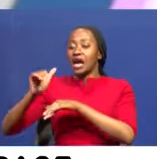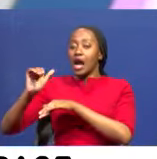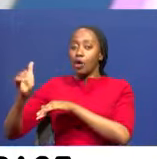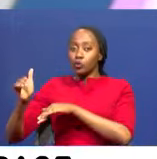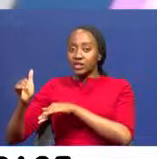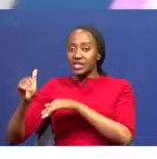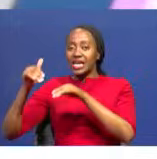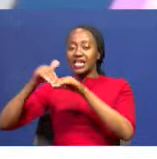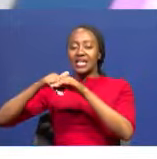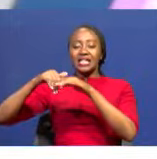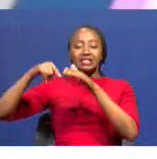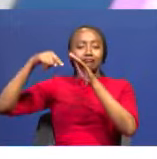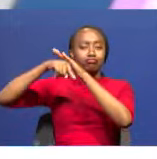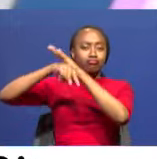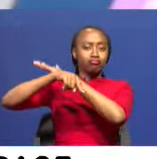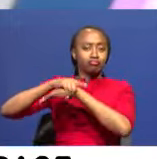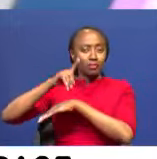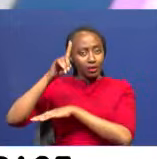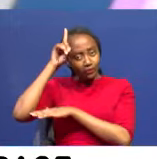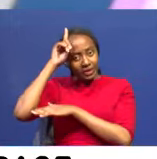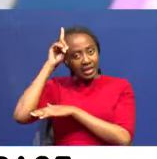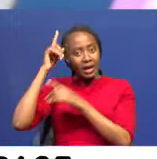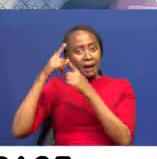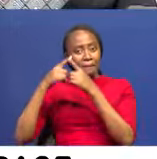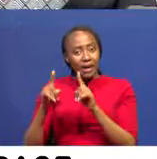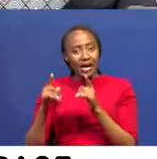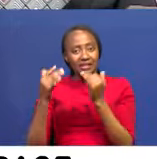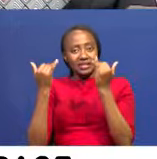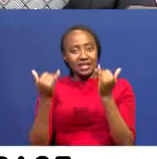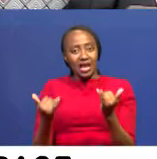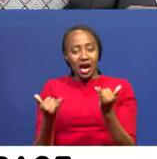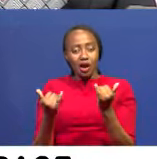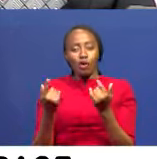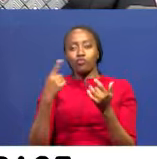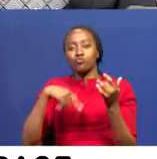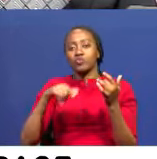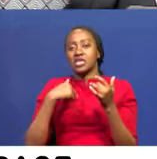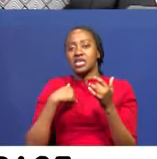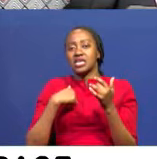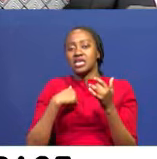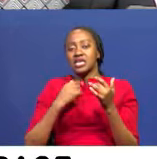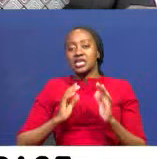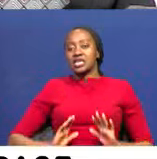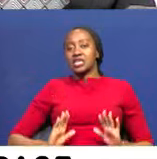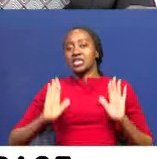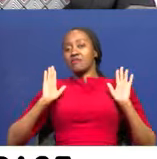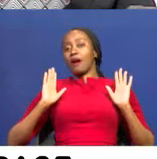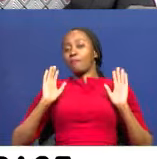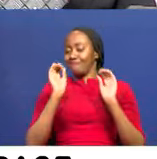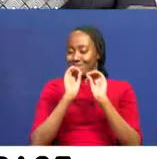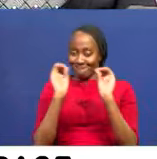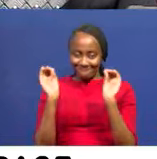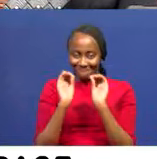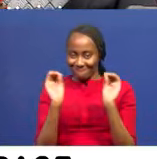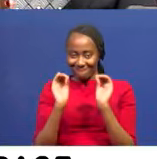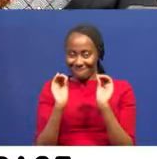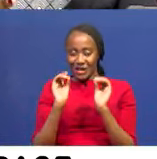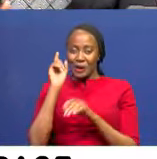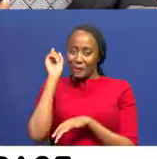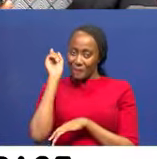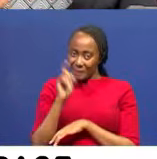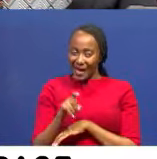in the mashinani. But other than that is that we are not giving up. We are going to make sure that